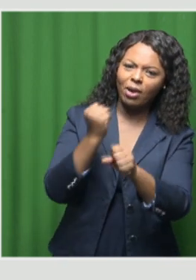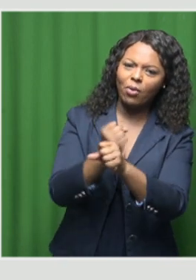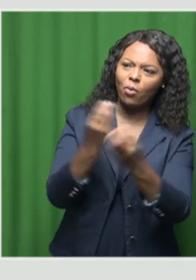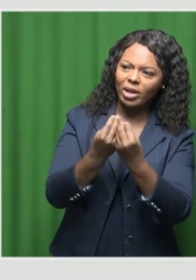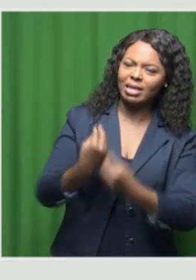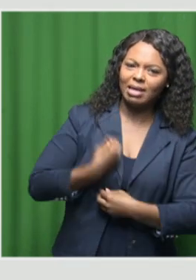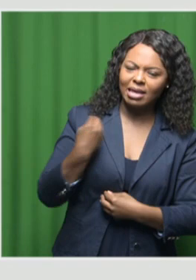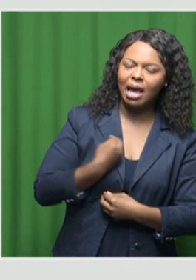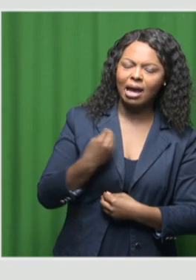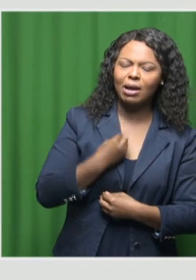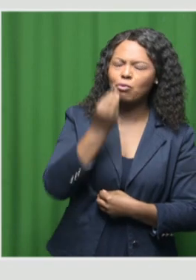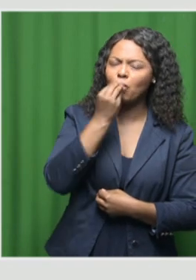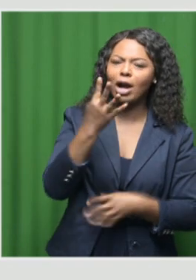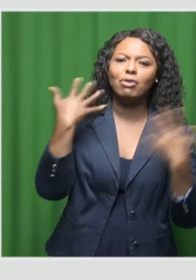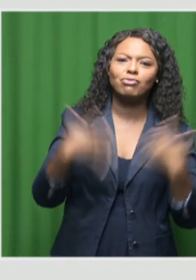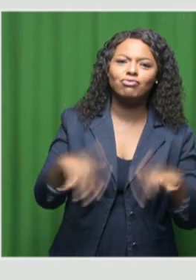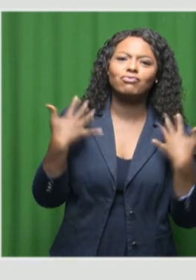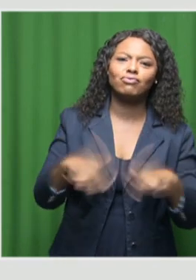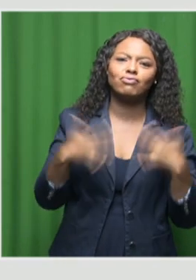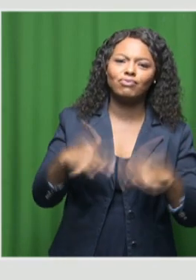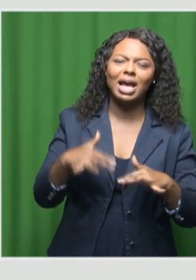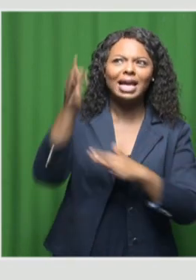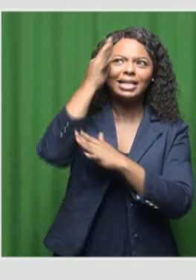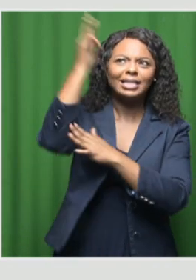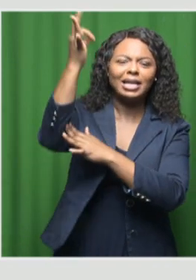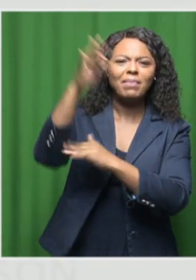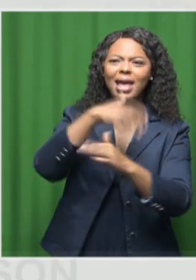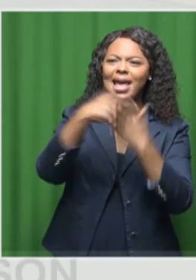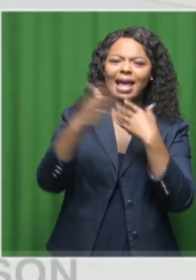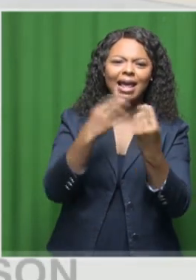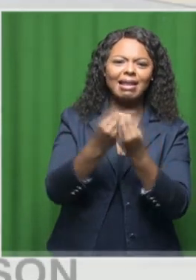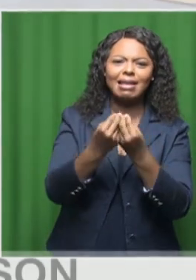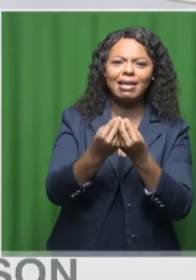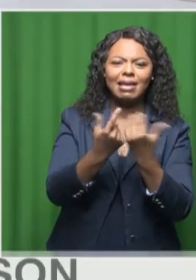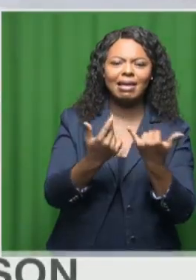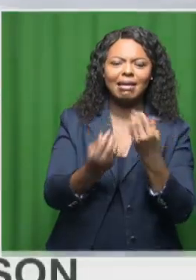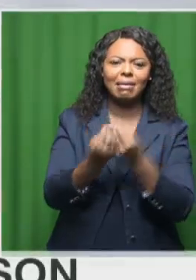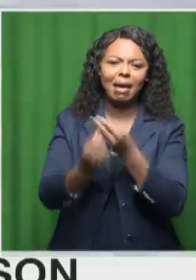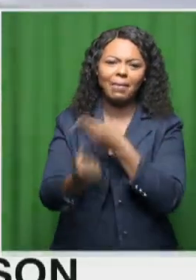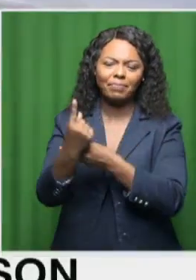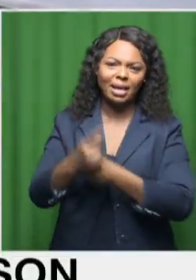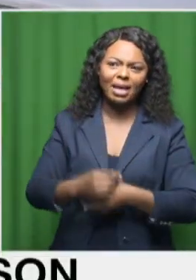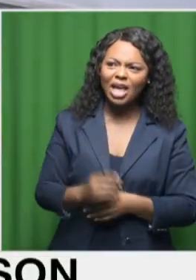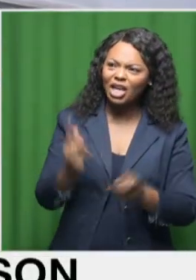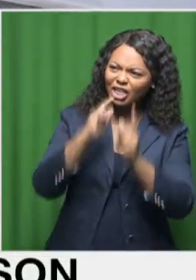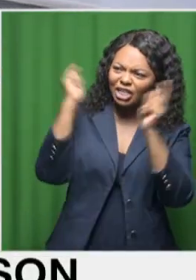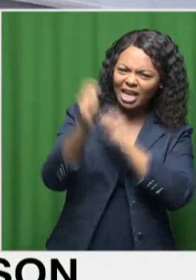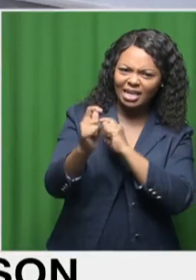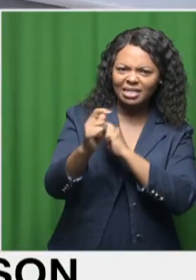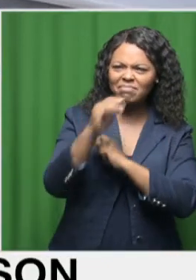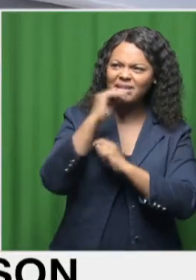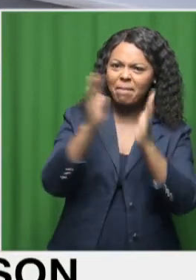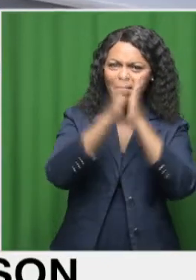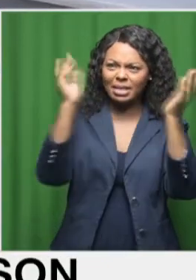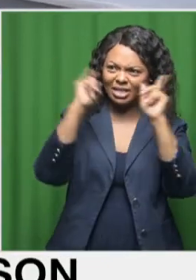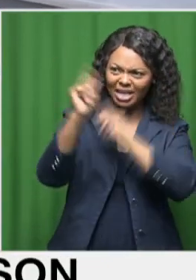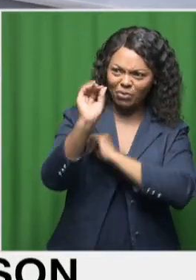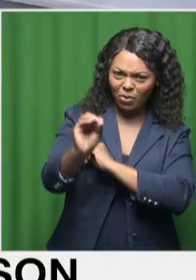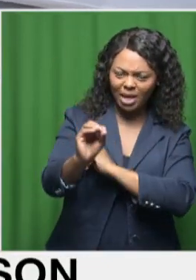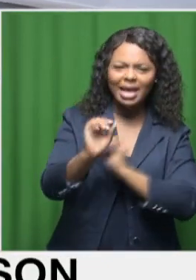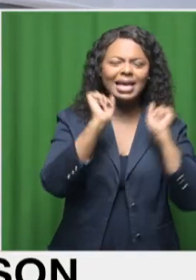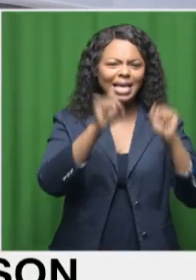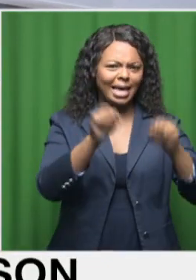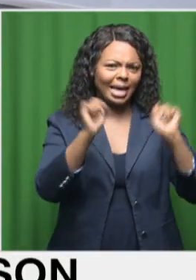people is a dream of every composer. And what does a name change come with, though? Does it come with major changes? Yes,